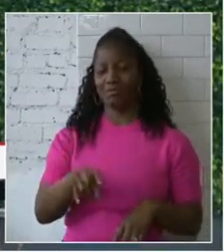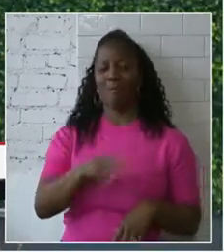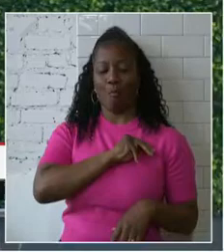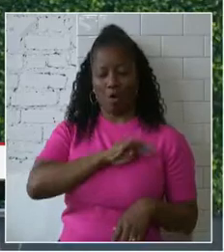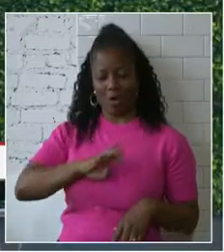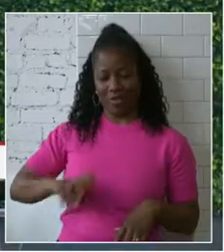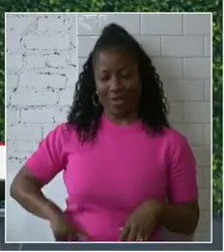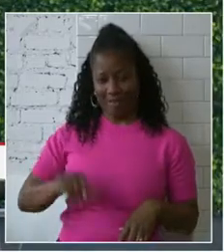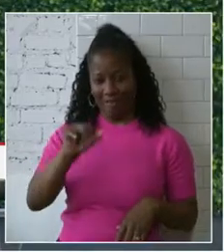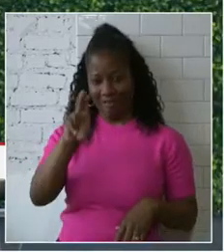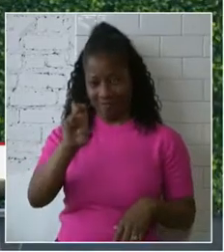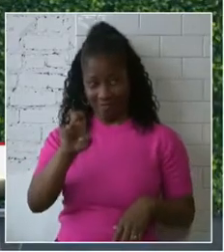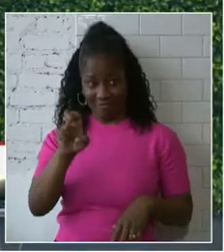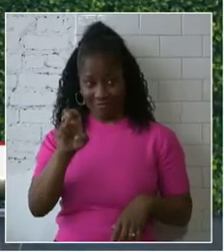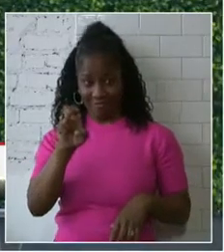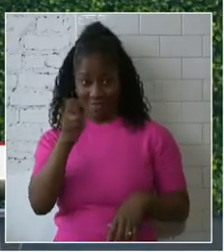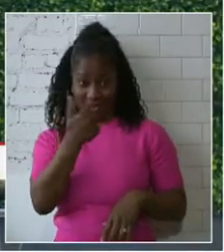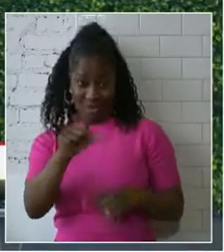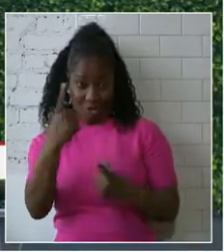Any questions?